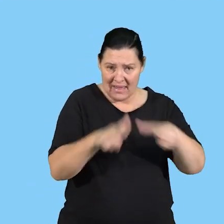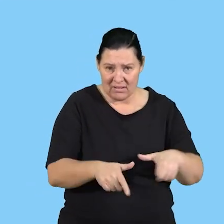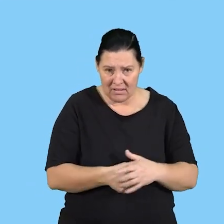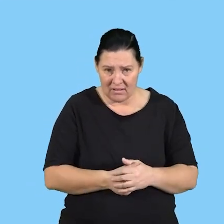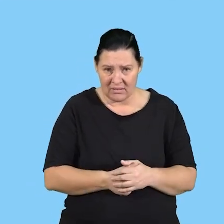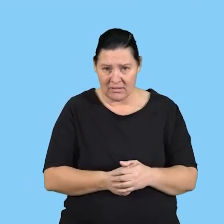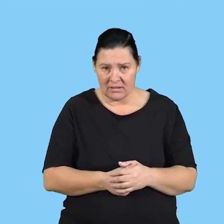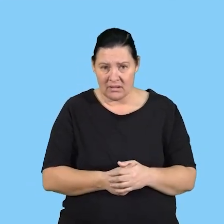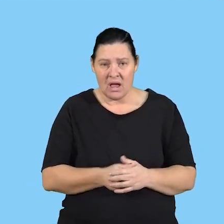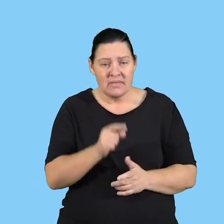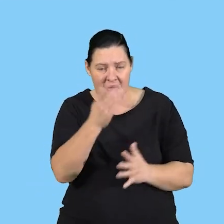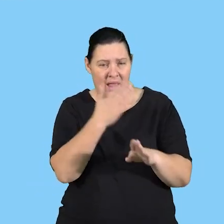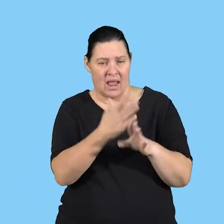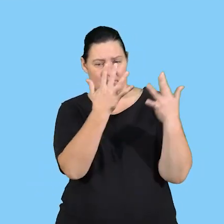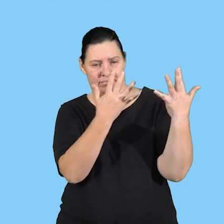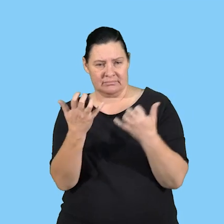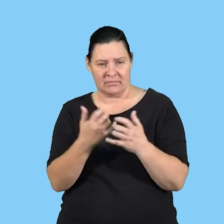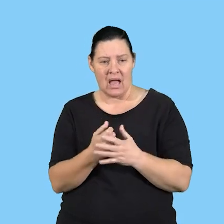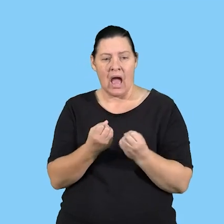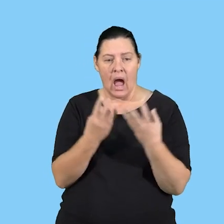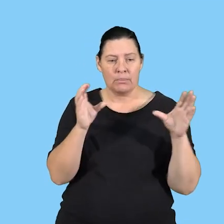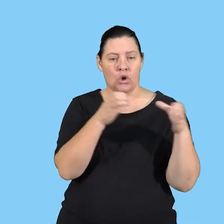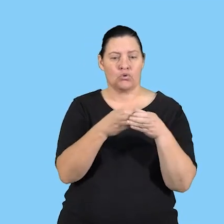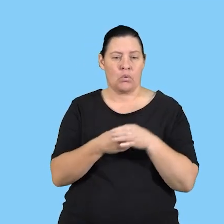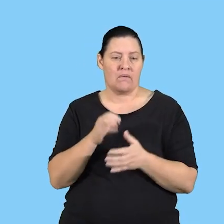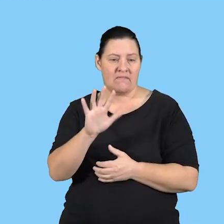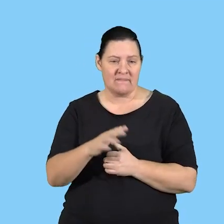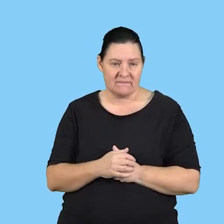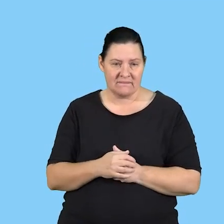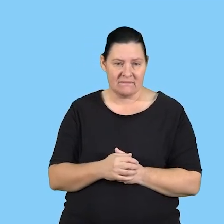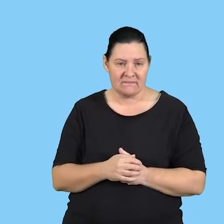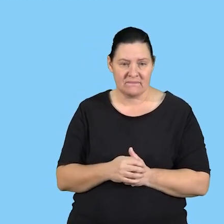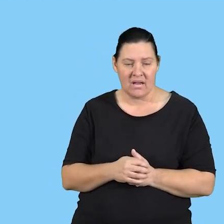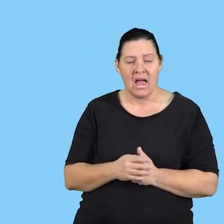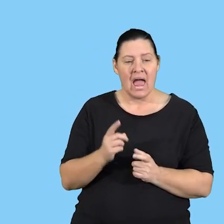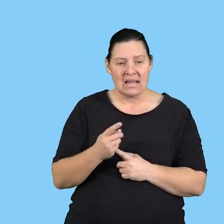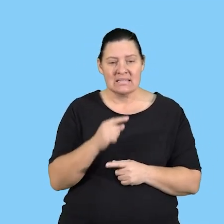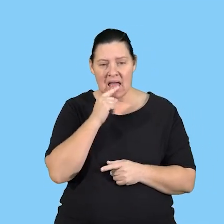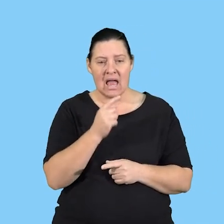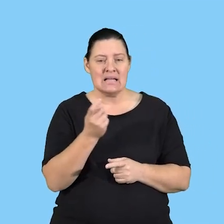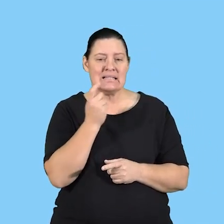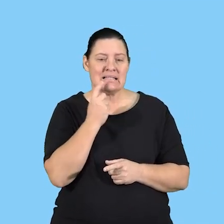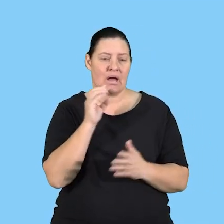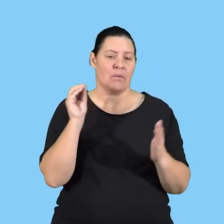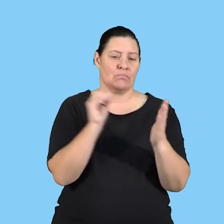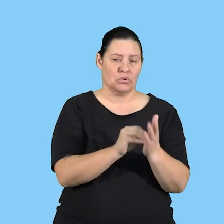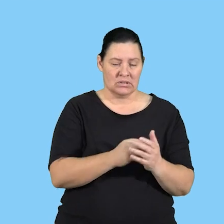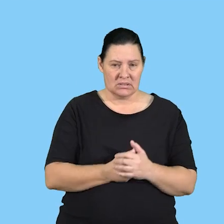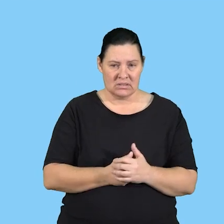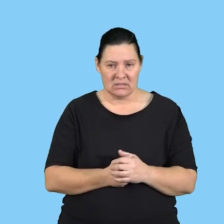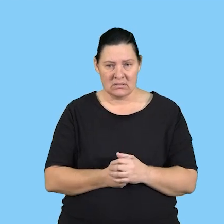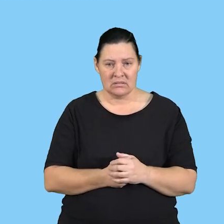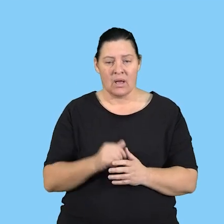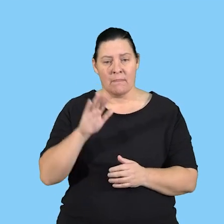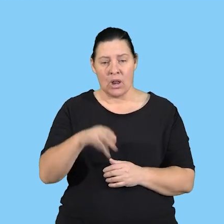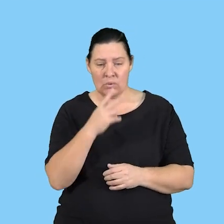level work out how many groups of 5 and write the simple multiplication sentence?